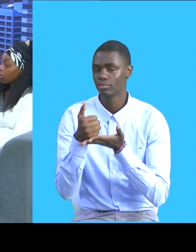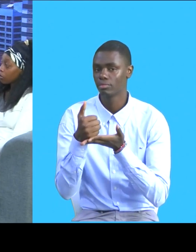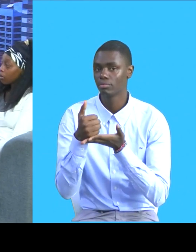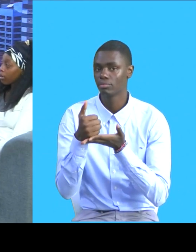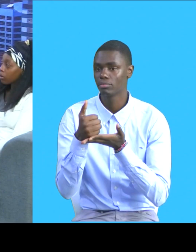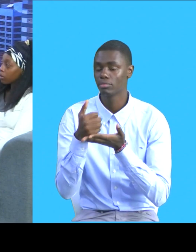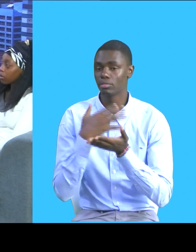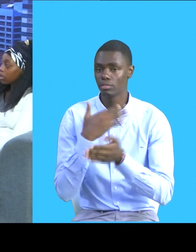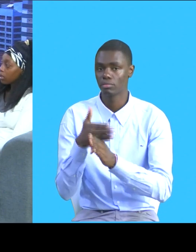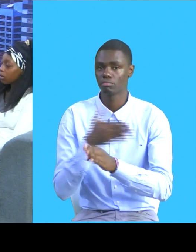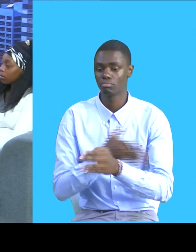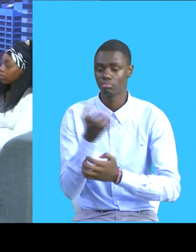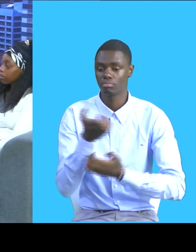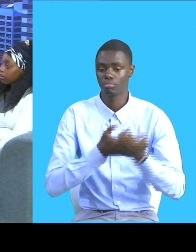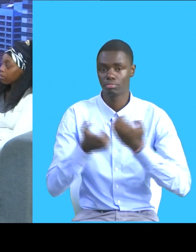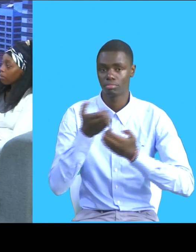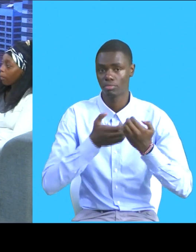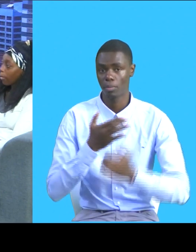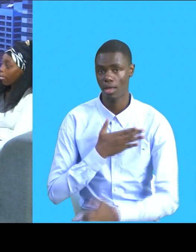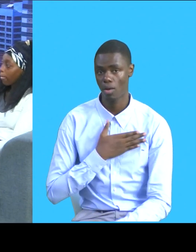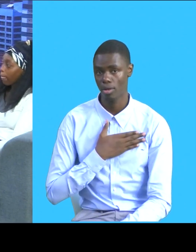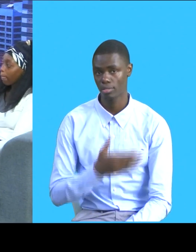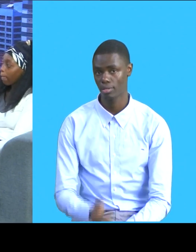and improve our economy.